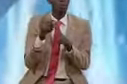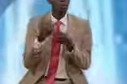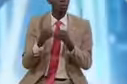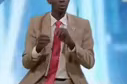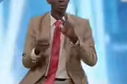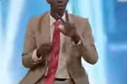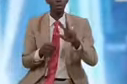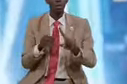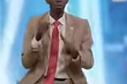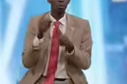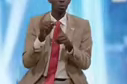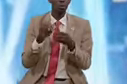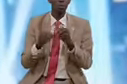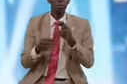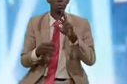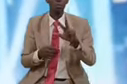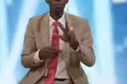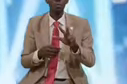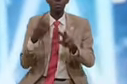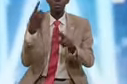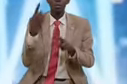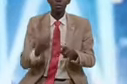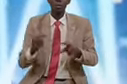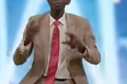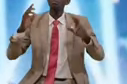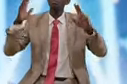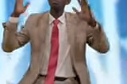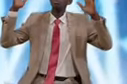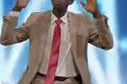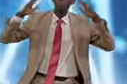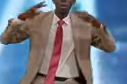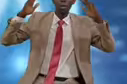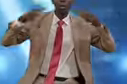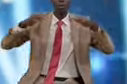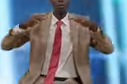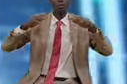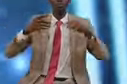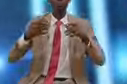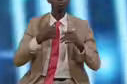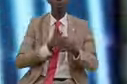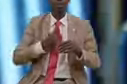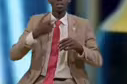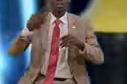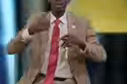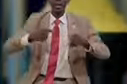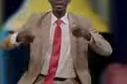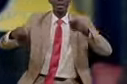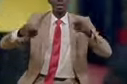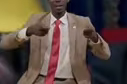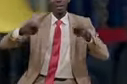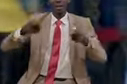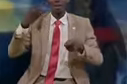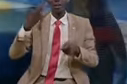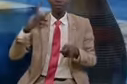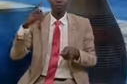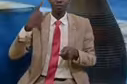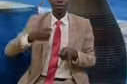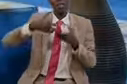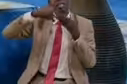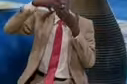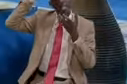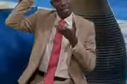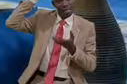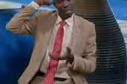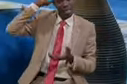Number three, the reign of the lion for our freedom. The